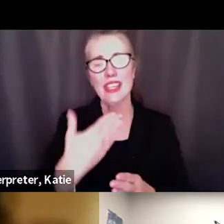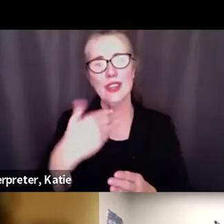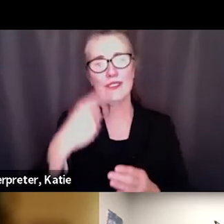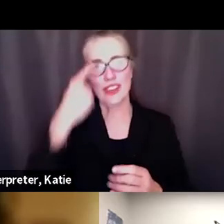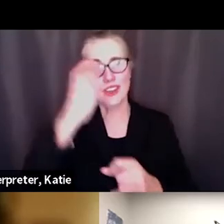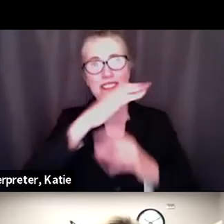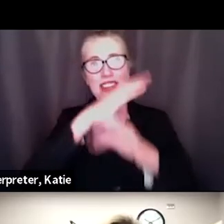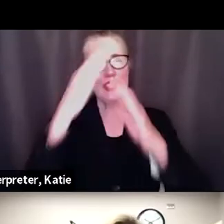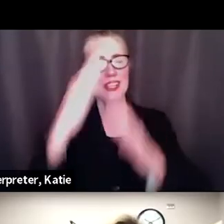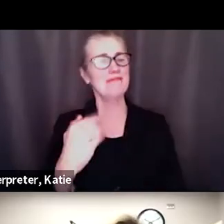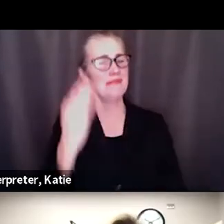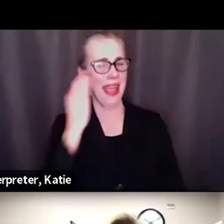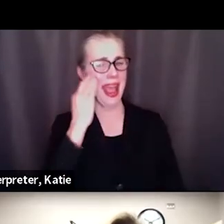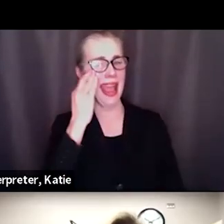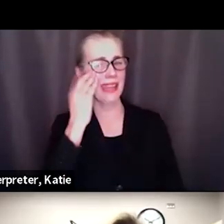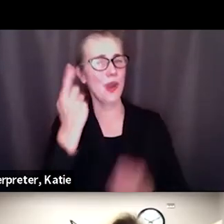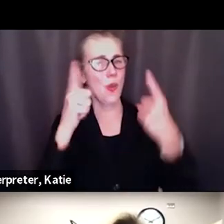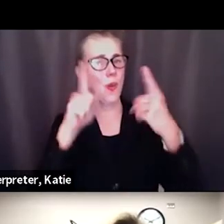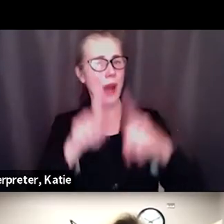happen